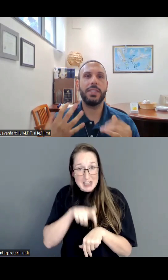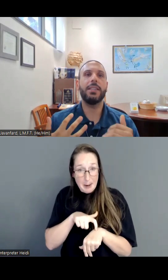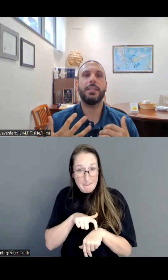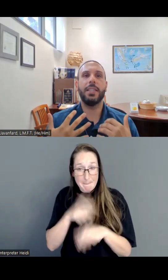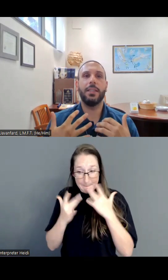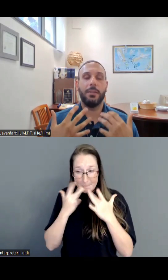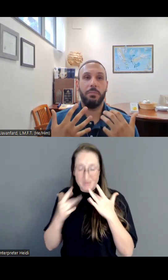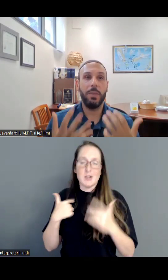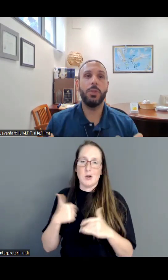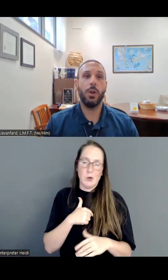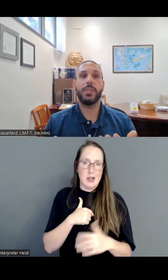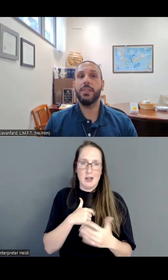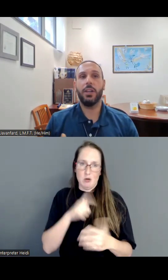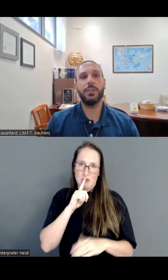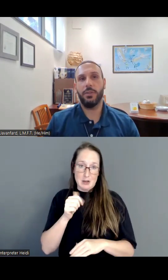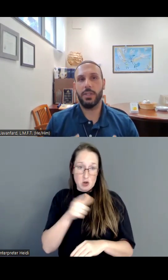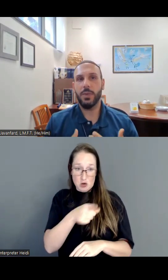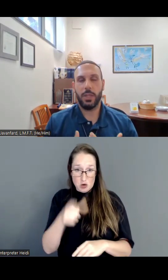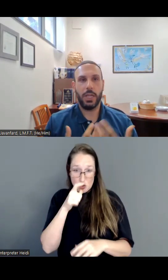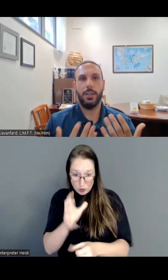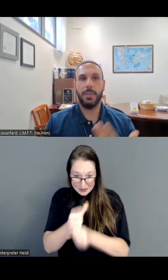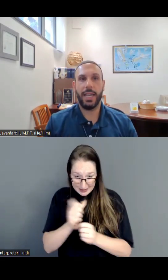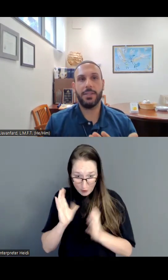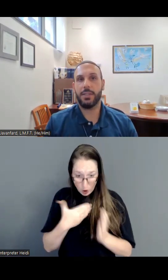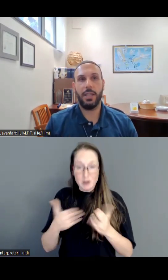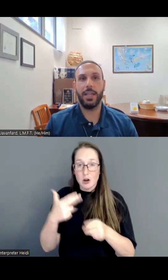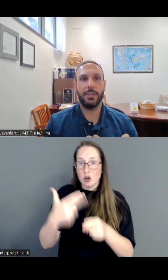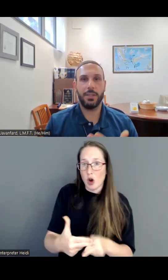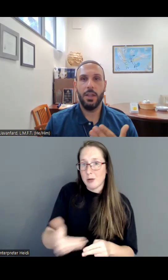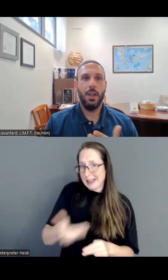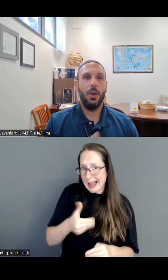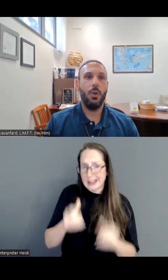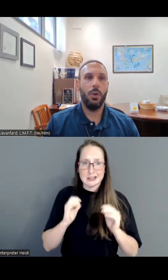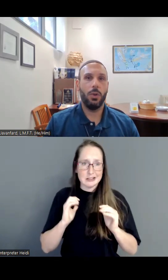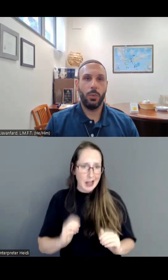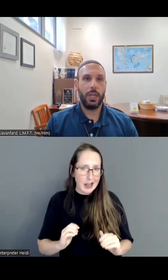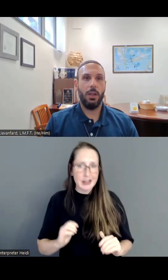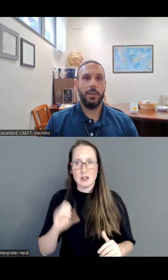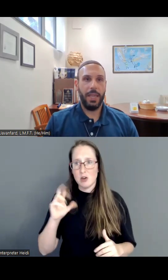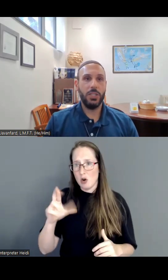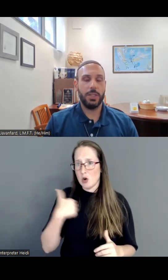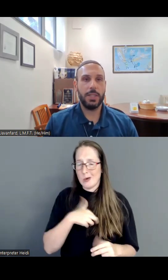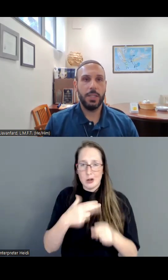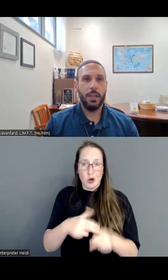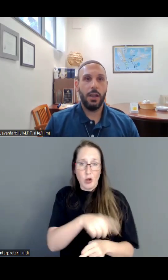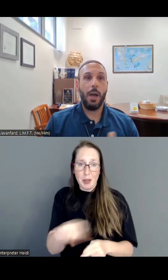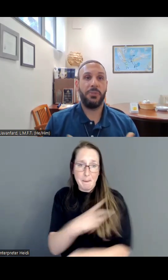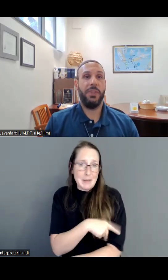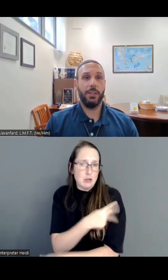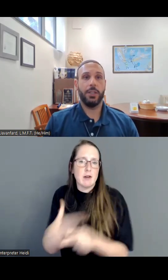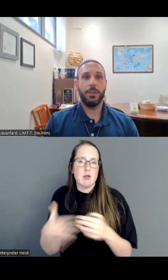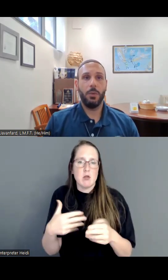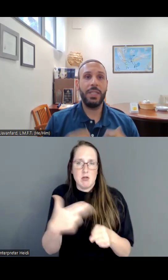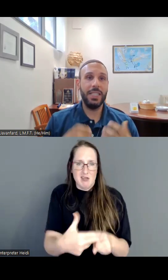we are setting the people who are receiving our services, whether we call them guests, clients, or we call them patients, up